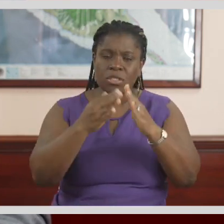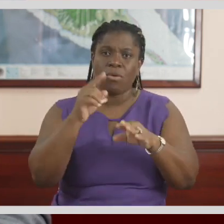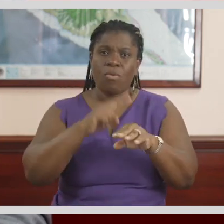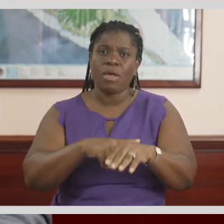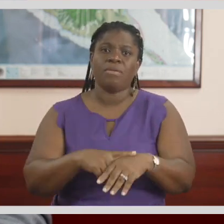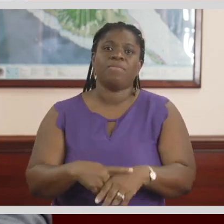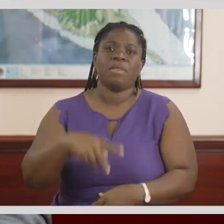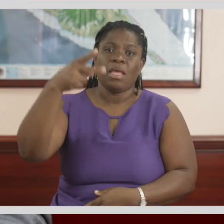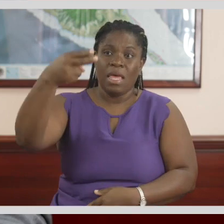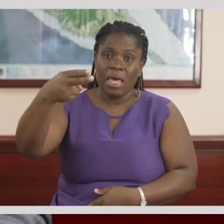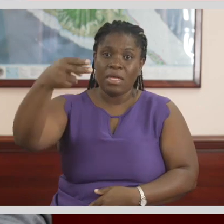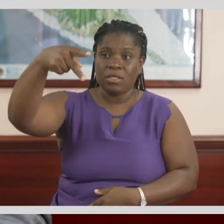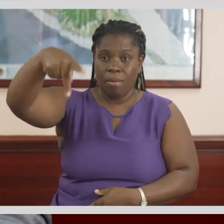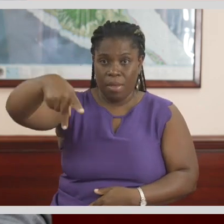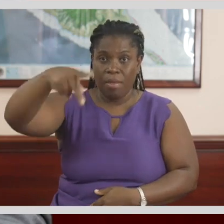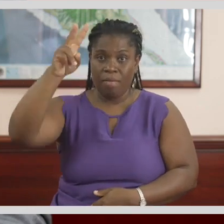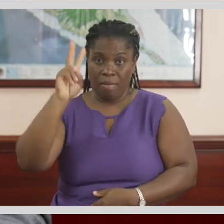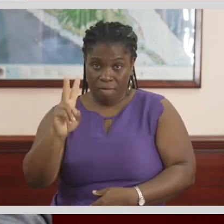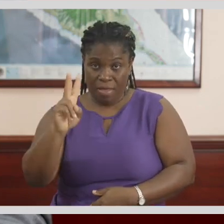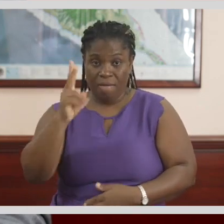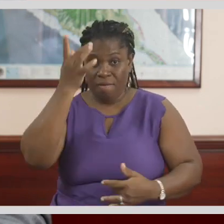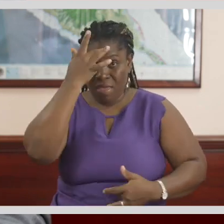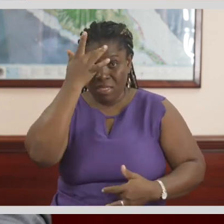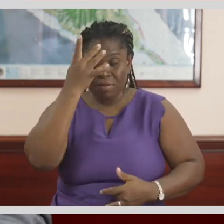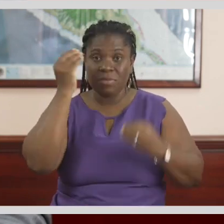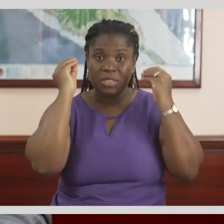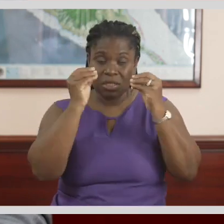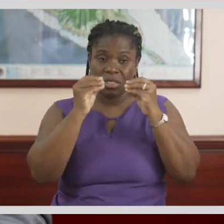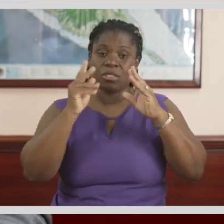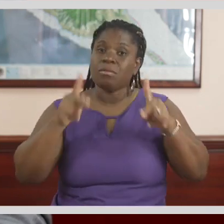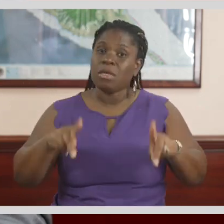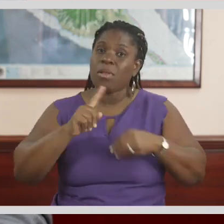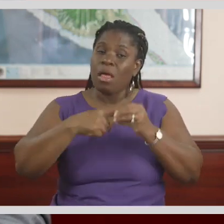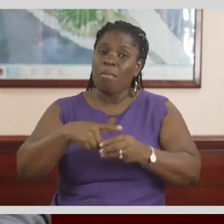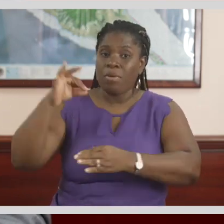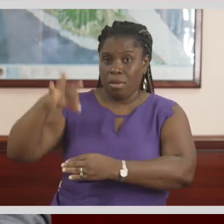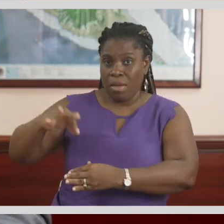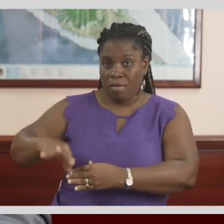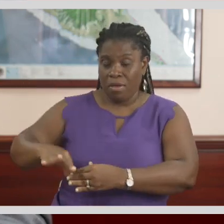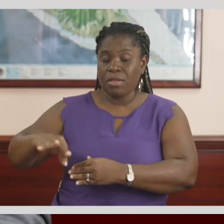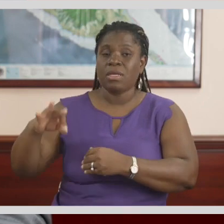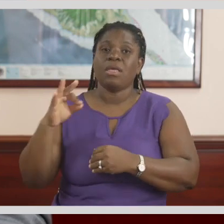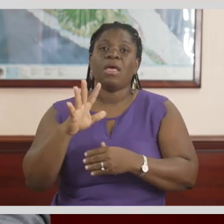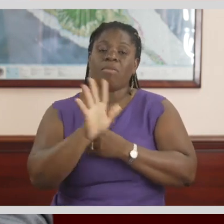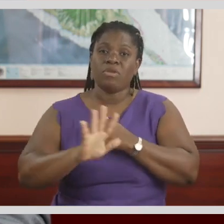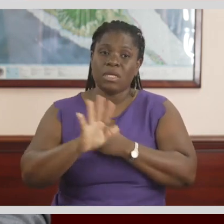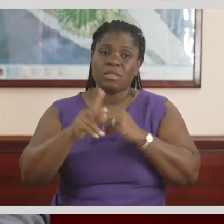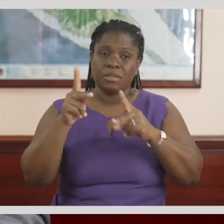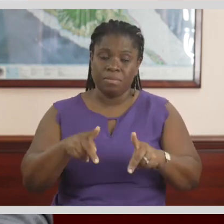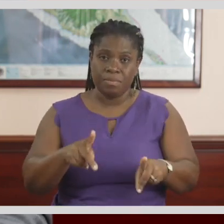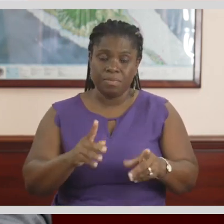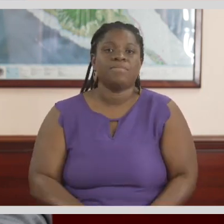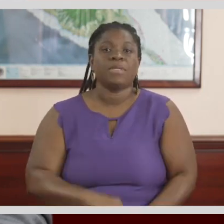HPV, resensitization of the public about its benefits in protecting individuals and loved ones.